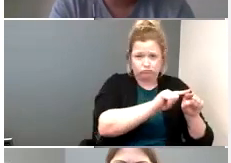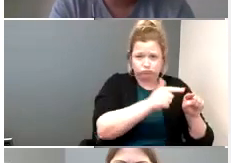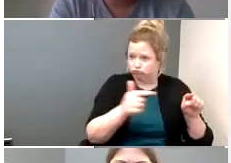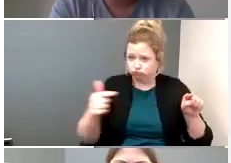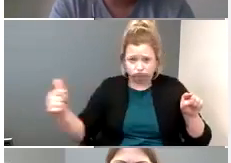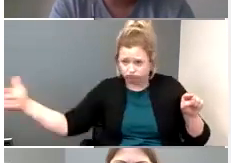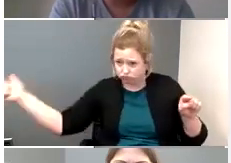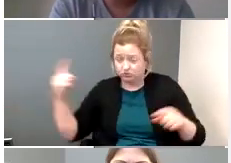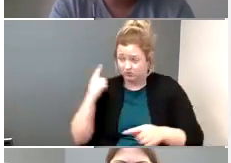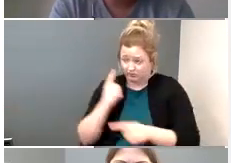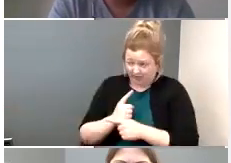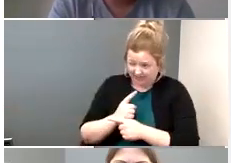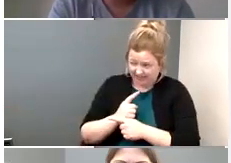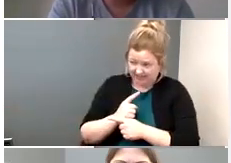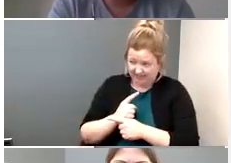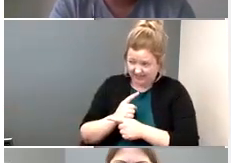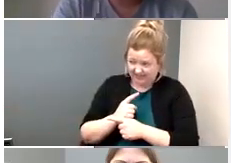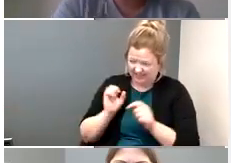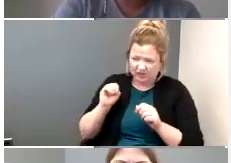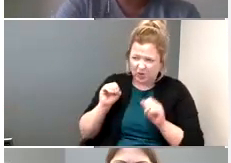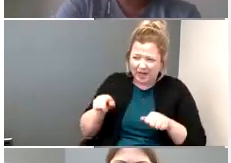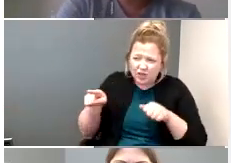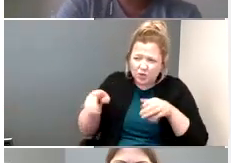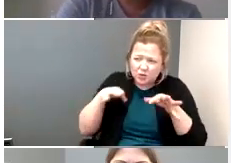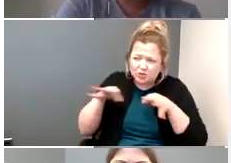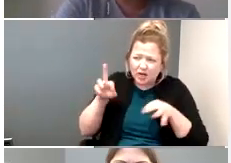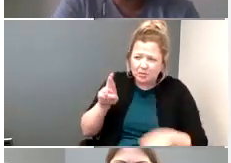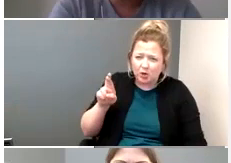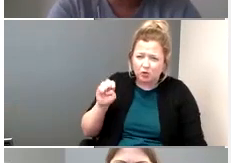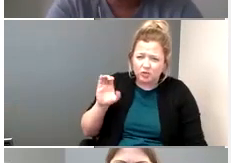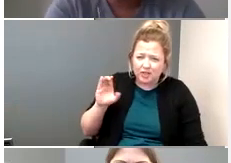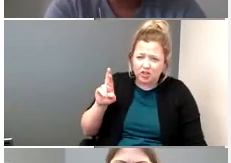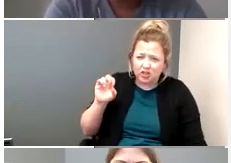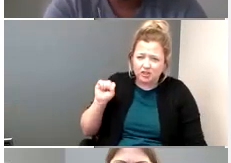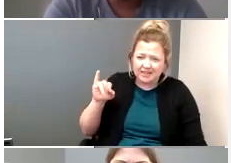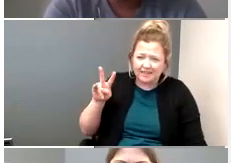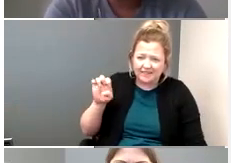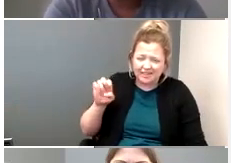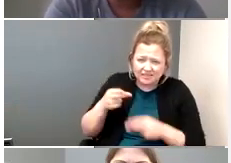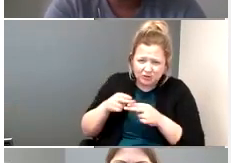can you describe recursive in like a snippet? Recursive would be